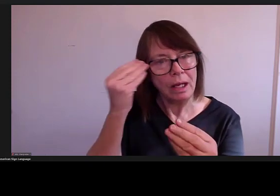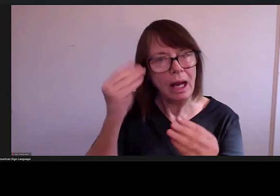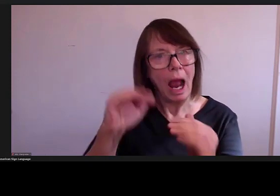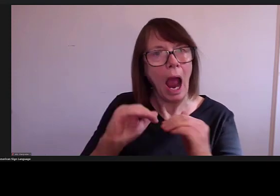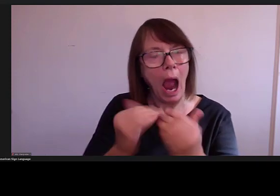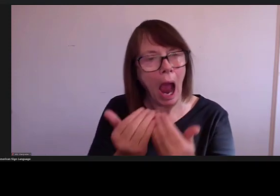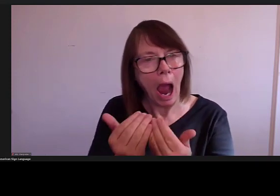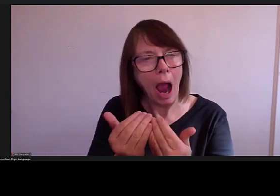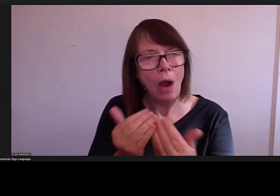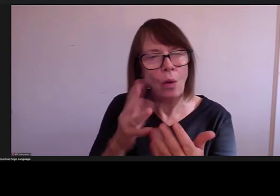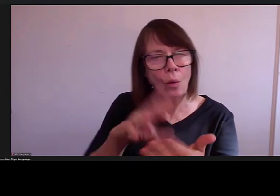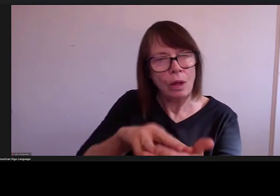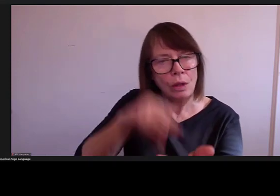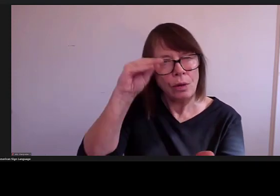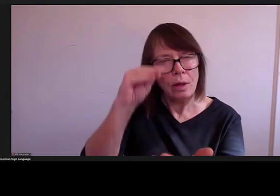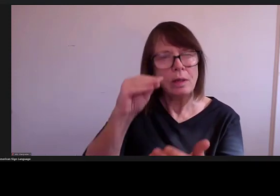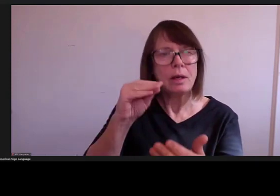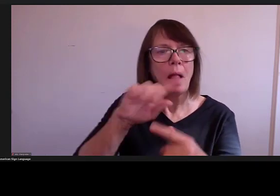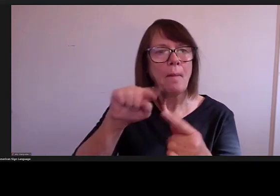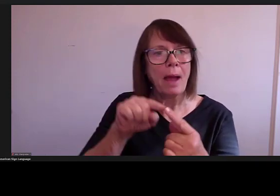about trauma-informed care.